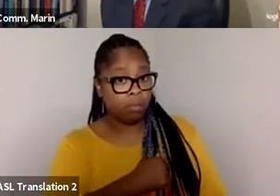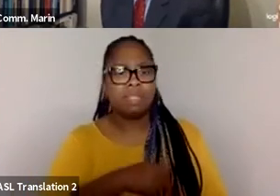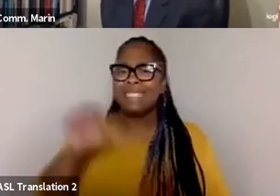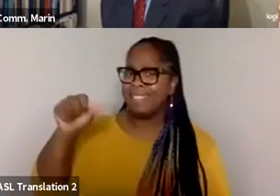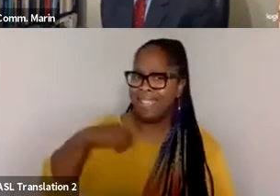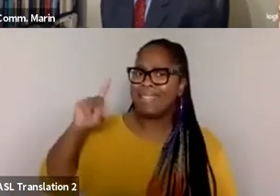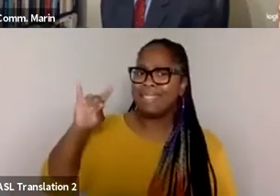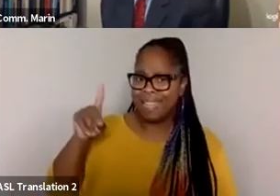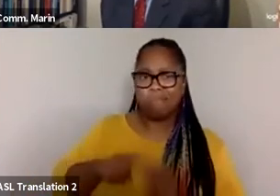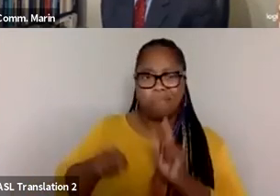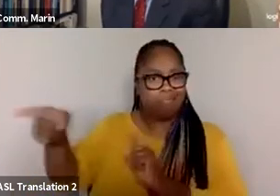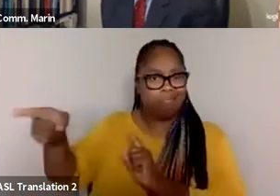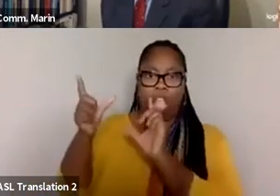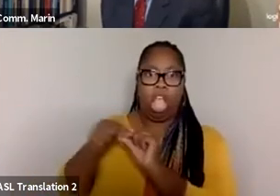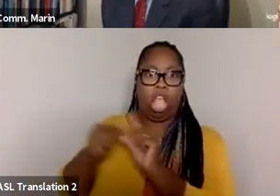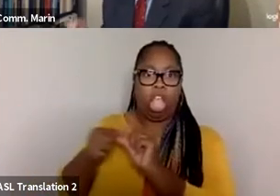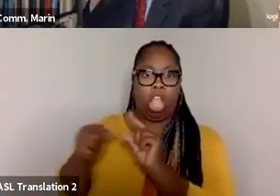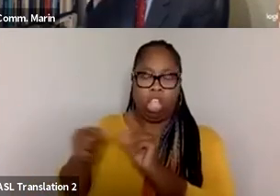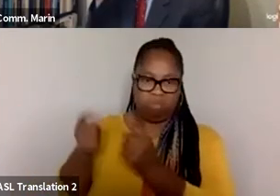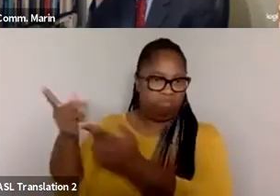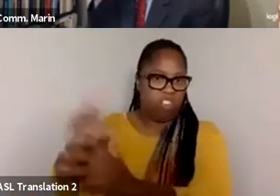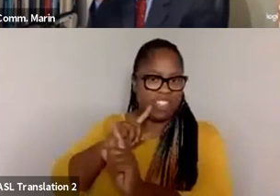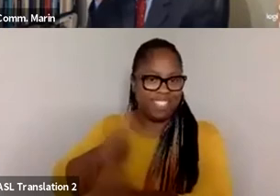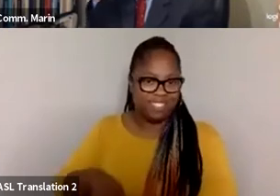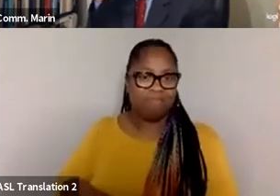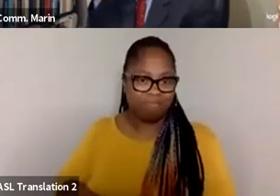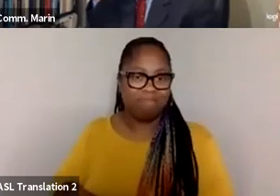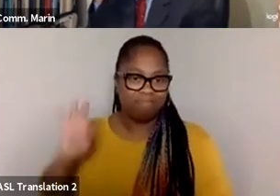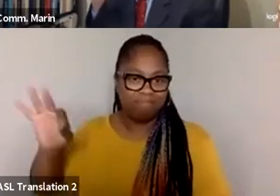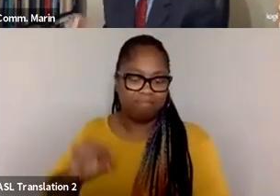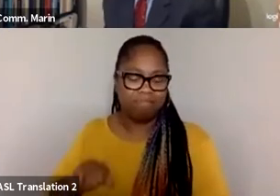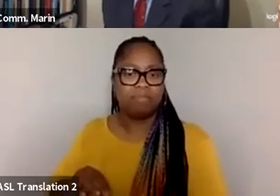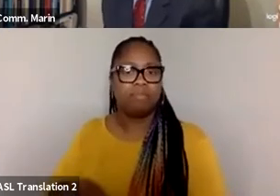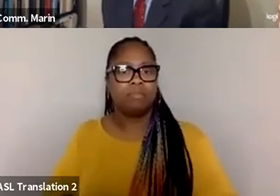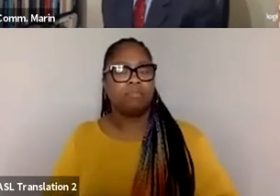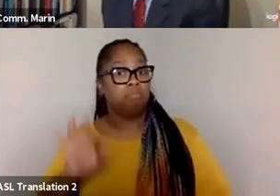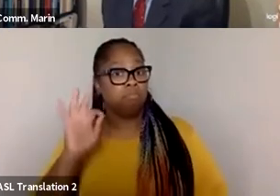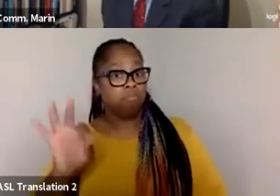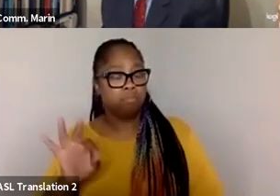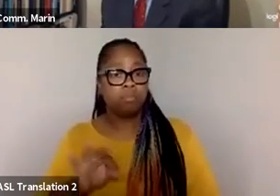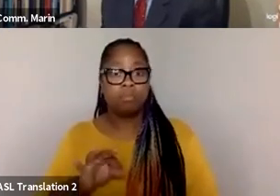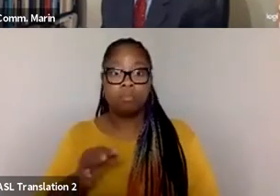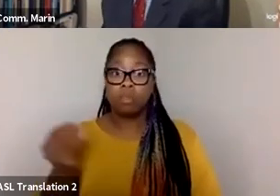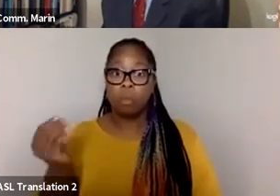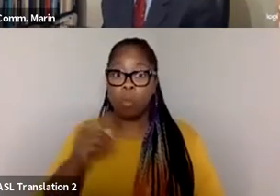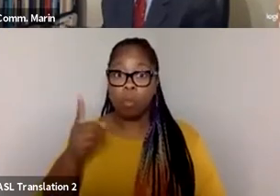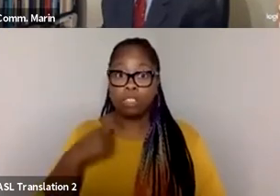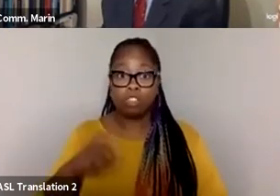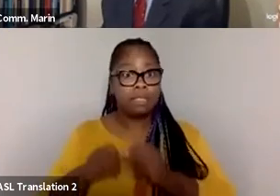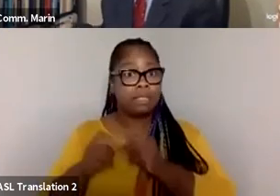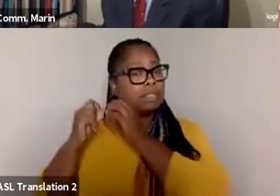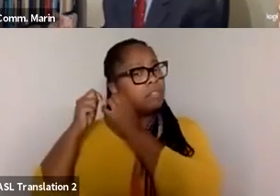course of his answer, Mr. Duffin just took care of my issue. Thank you. Thank you. Any further questions